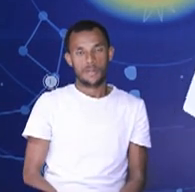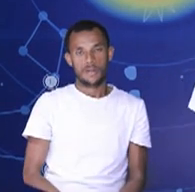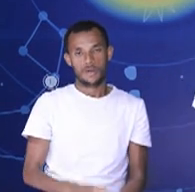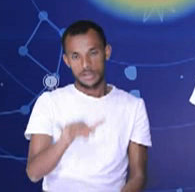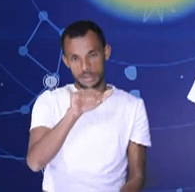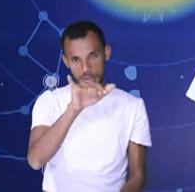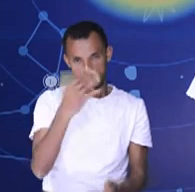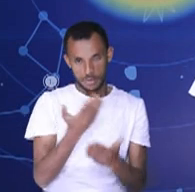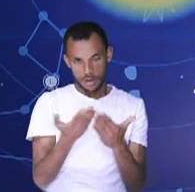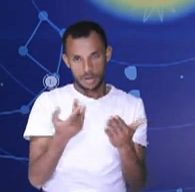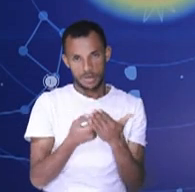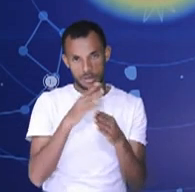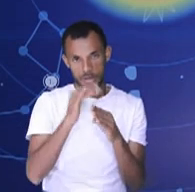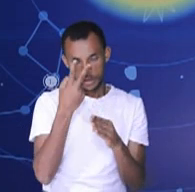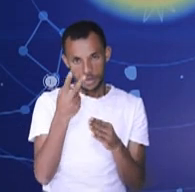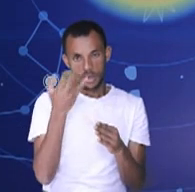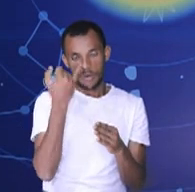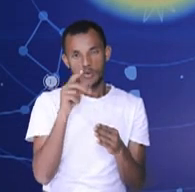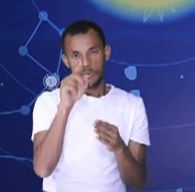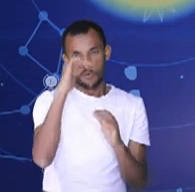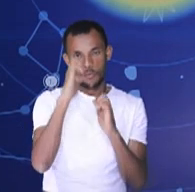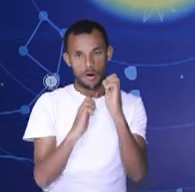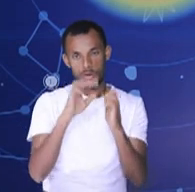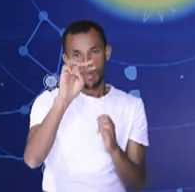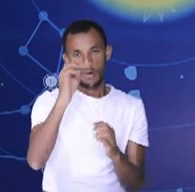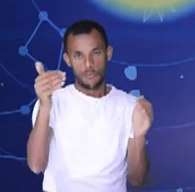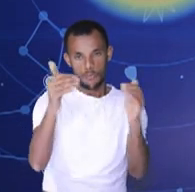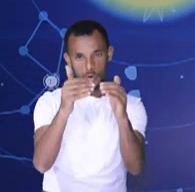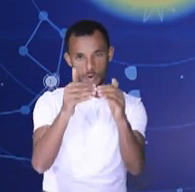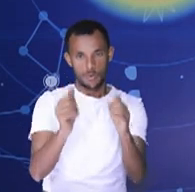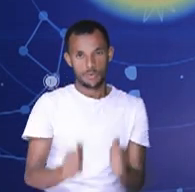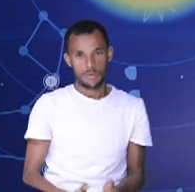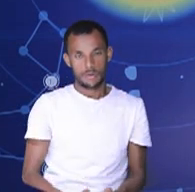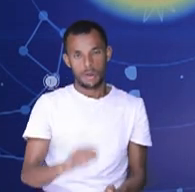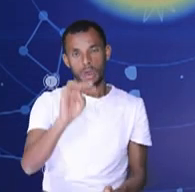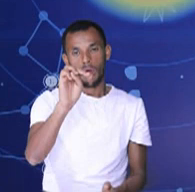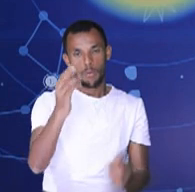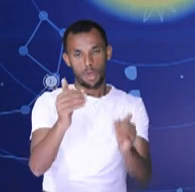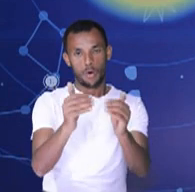that's the same thing. Here, if you evaluate, m equals to